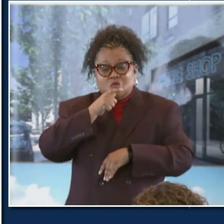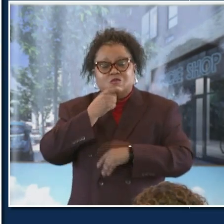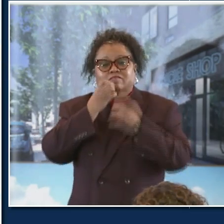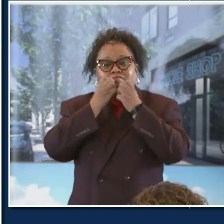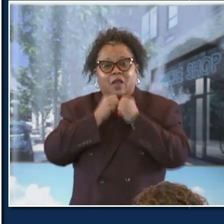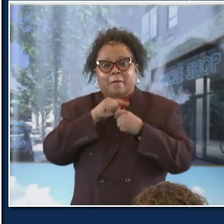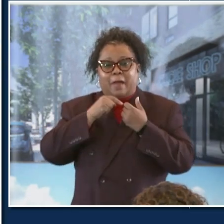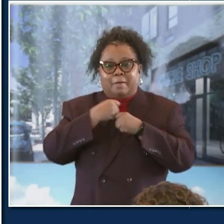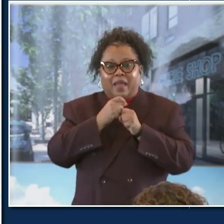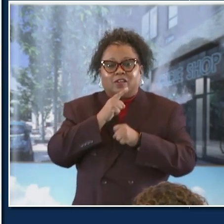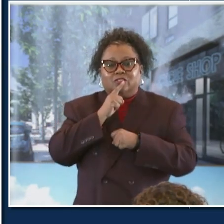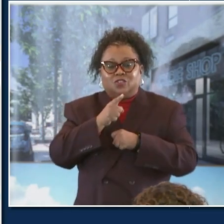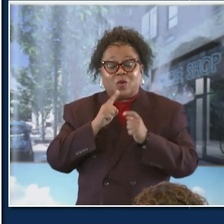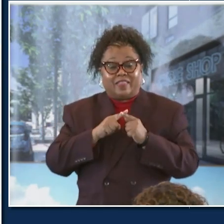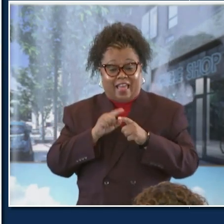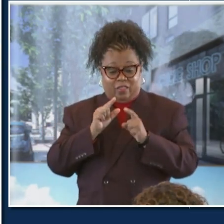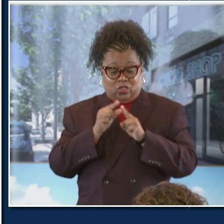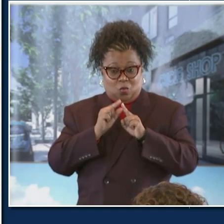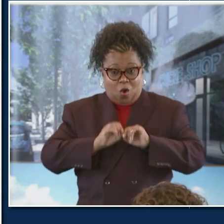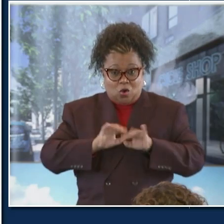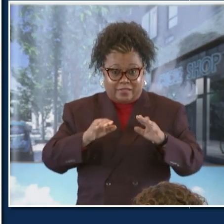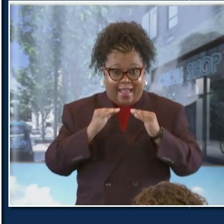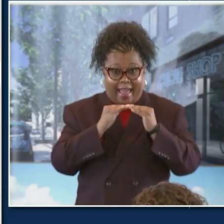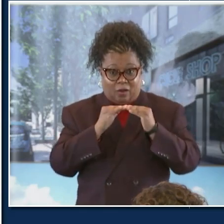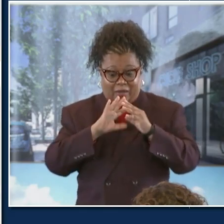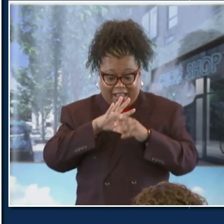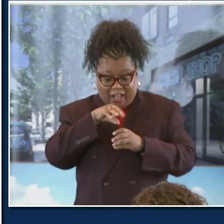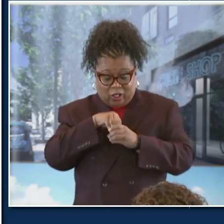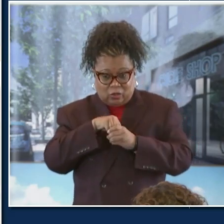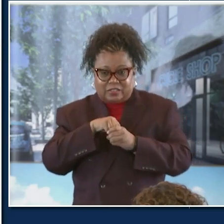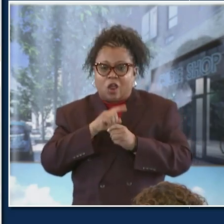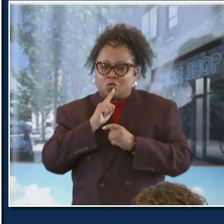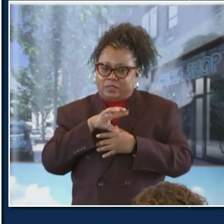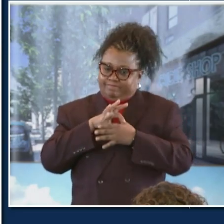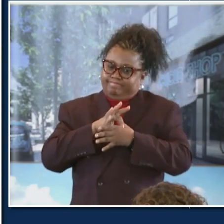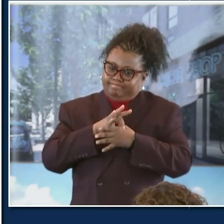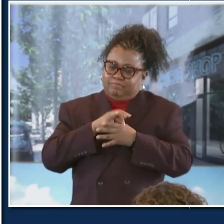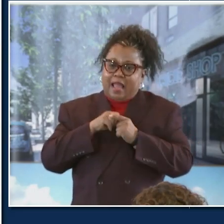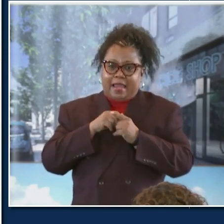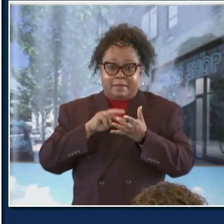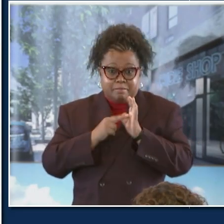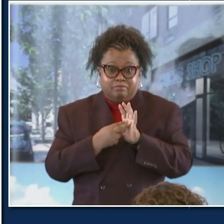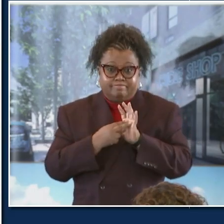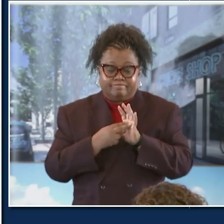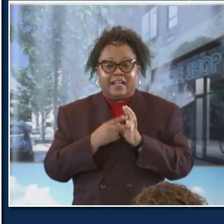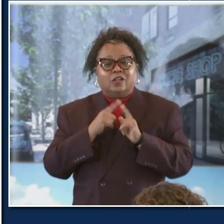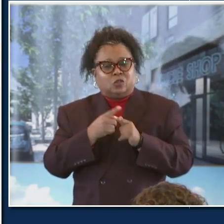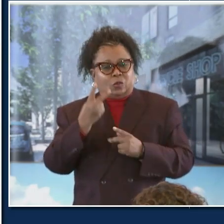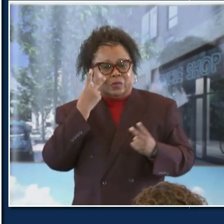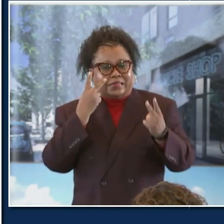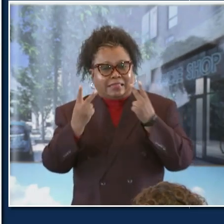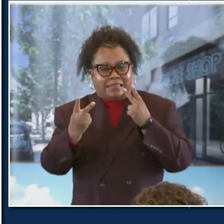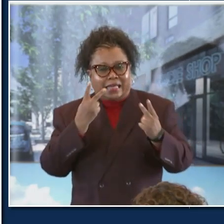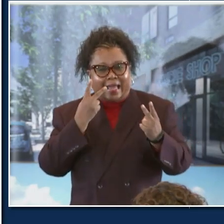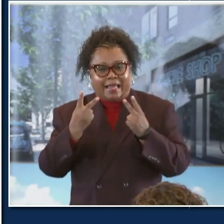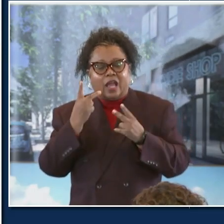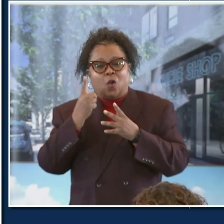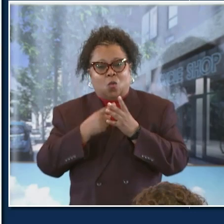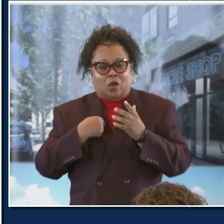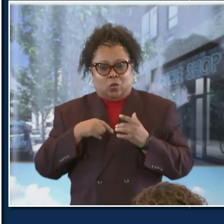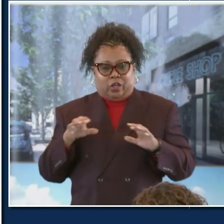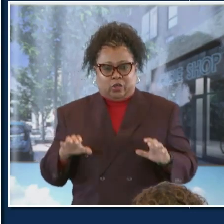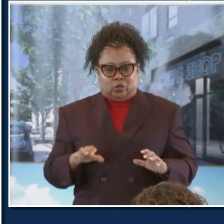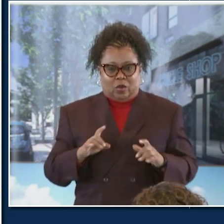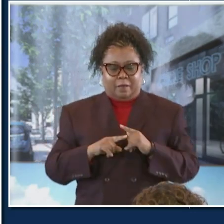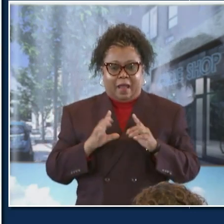care about making sure that the words equity and inclusion have real content and meaning. You see what we are